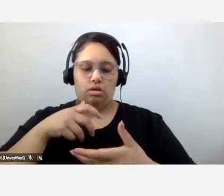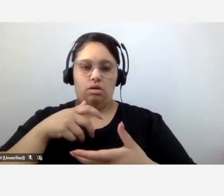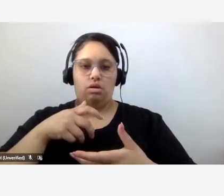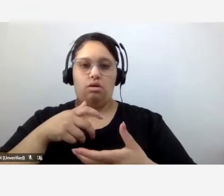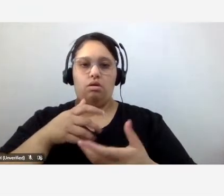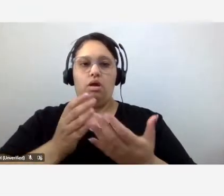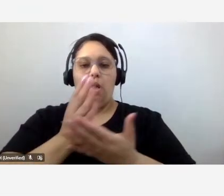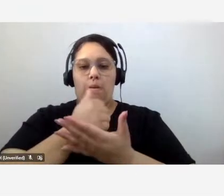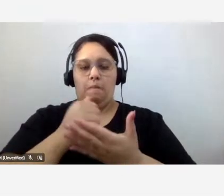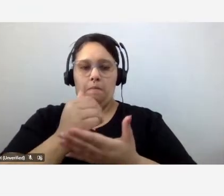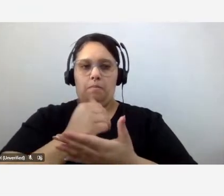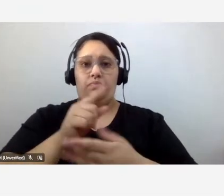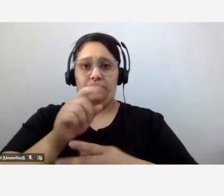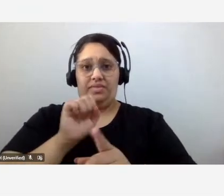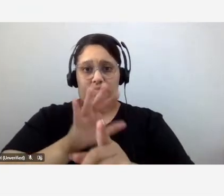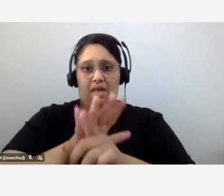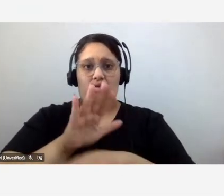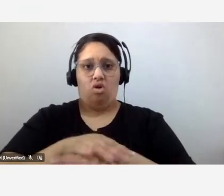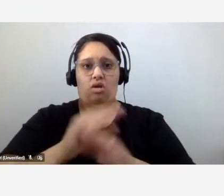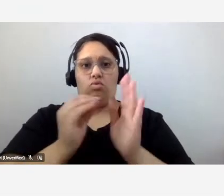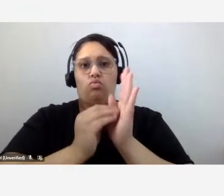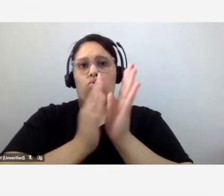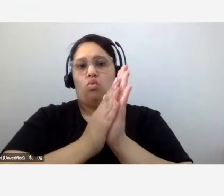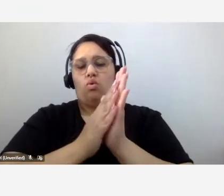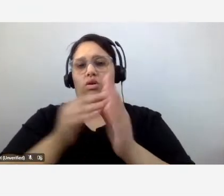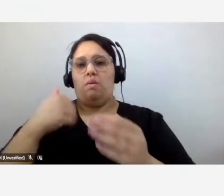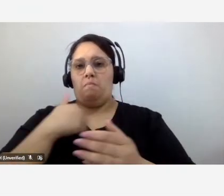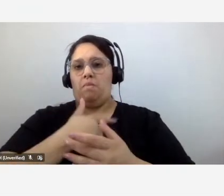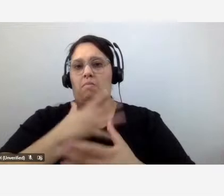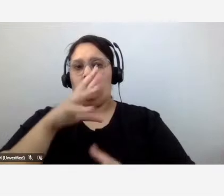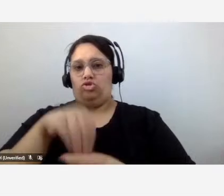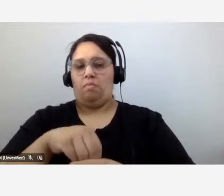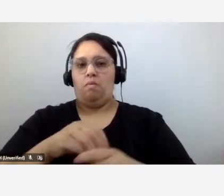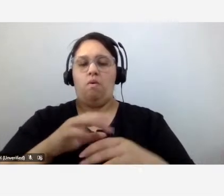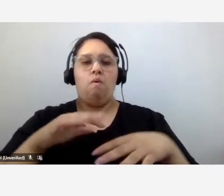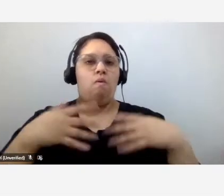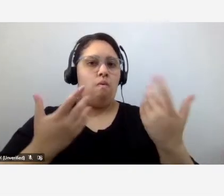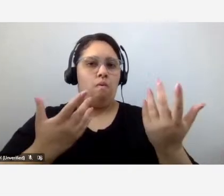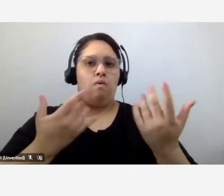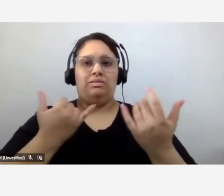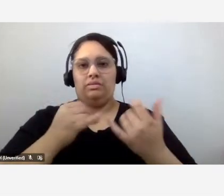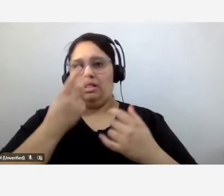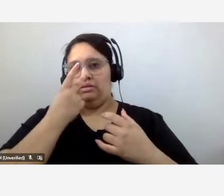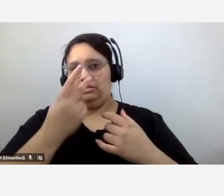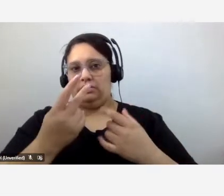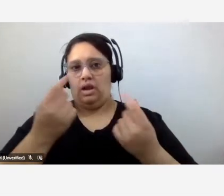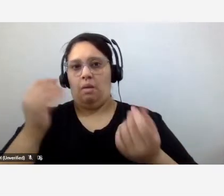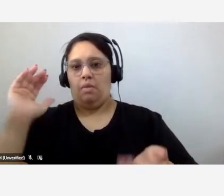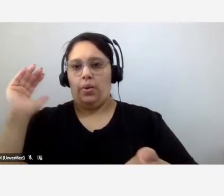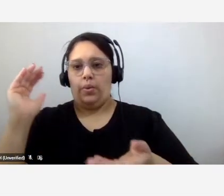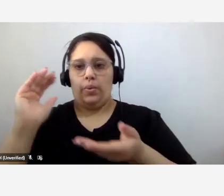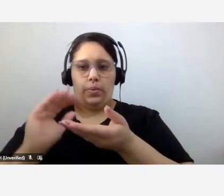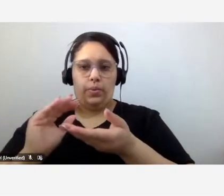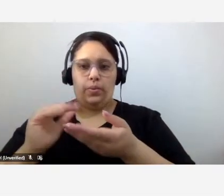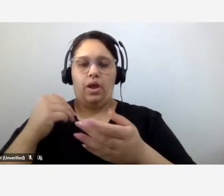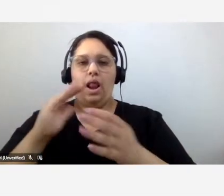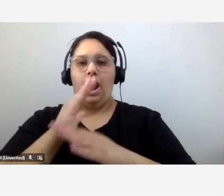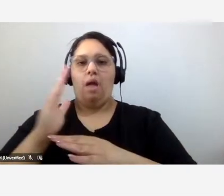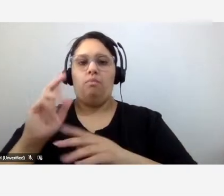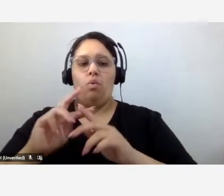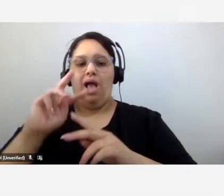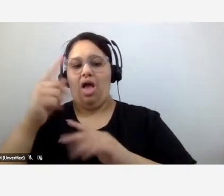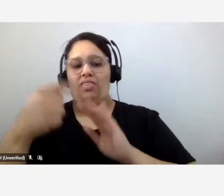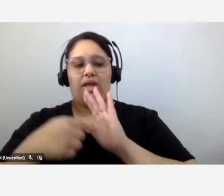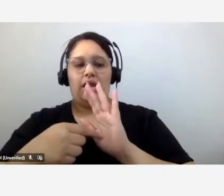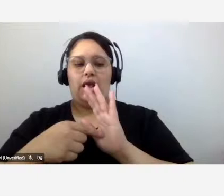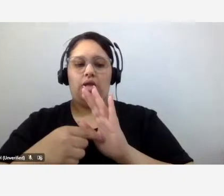Has that had an effect on the recorded library membership? Or is one still seeing numbers being down in libraries? Because a lot of other indicators